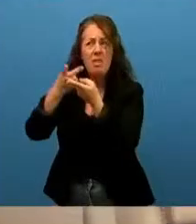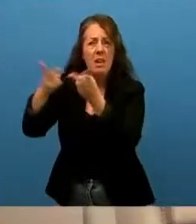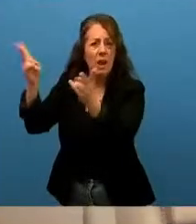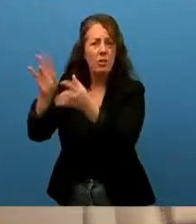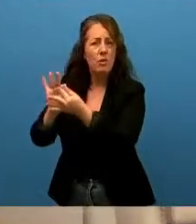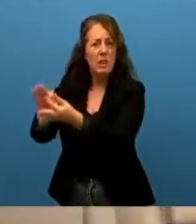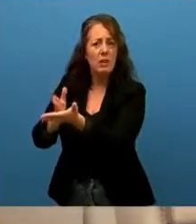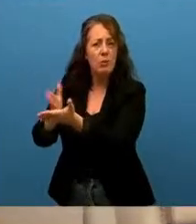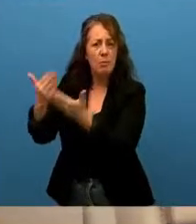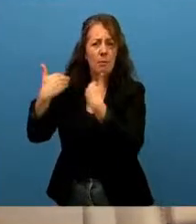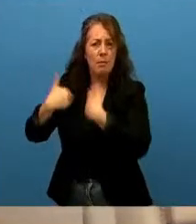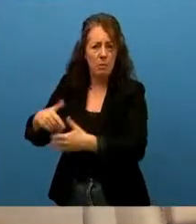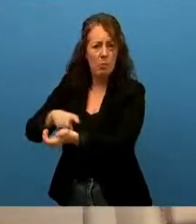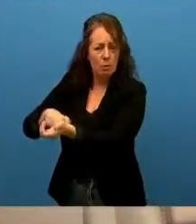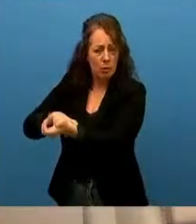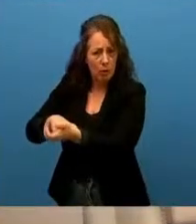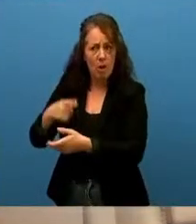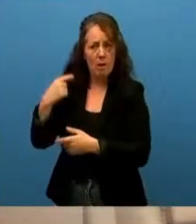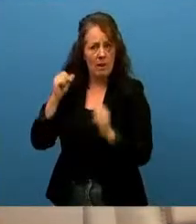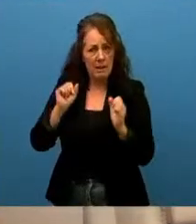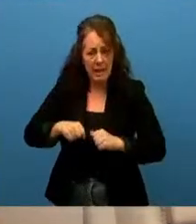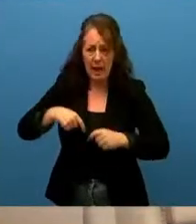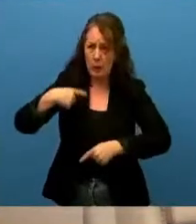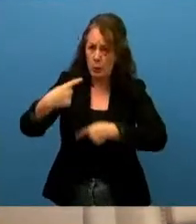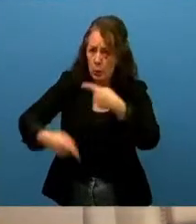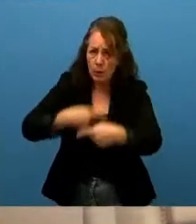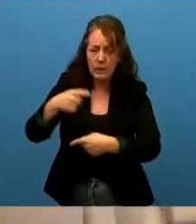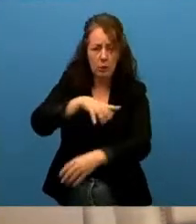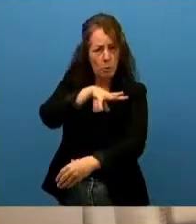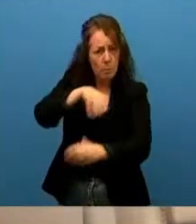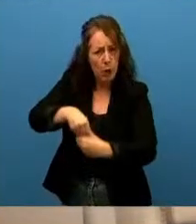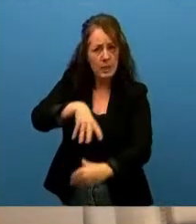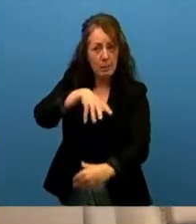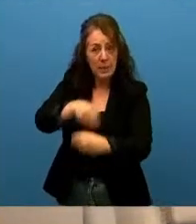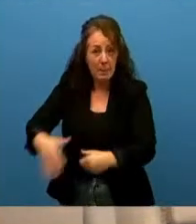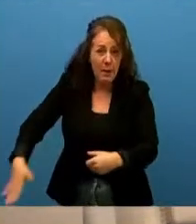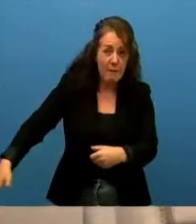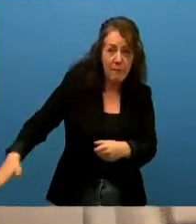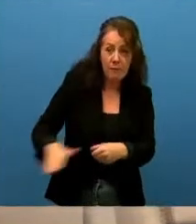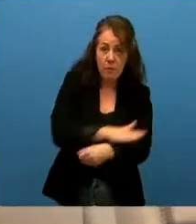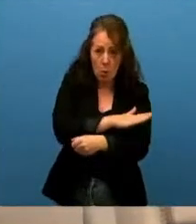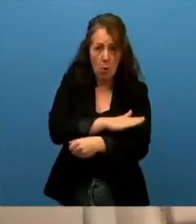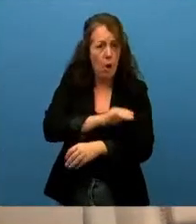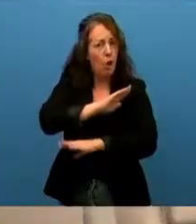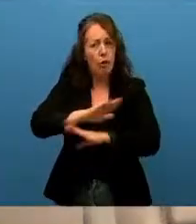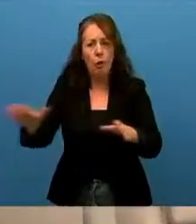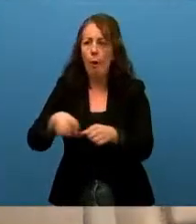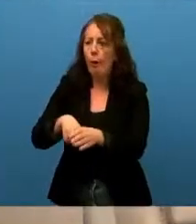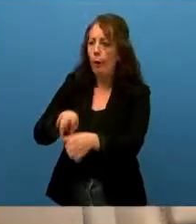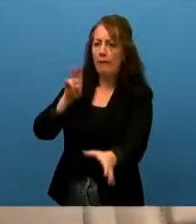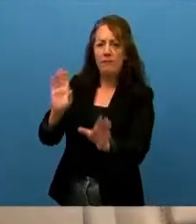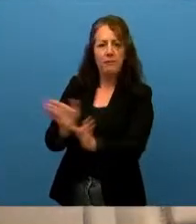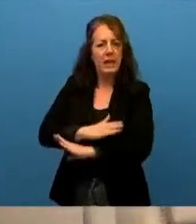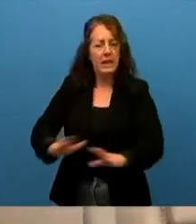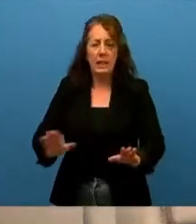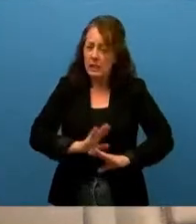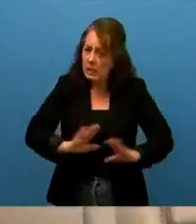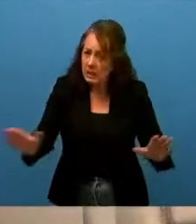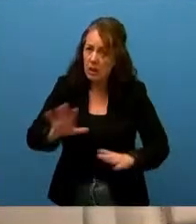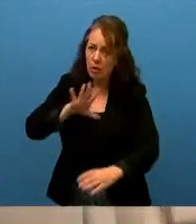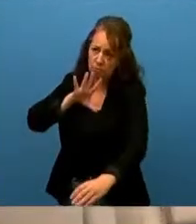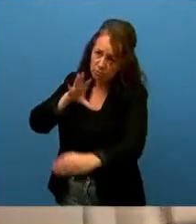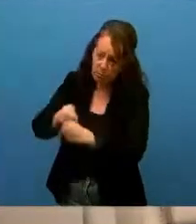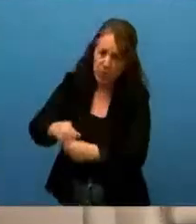the Declaration on the Rights of Indigenous Peoples, so they could continue their participation in the work of the United Nations